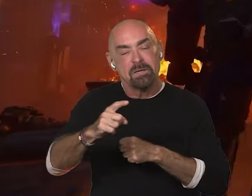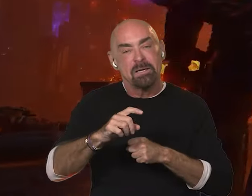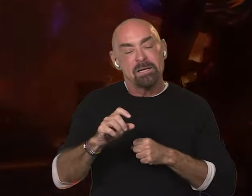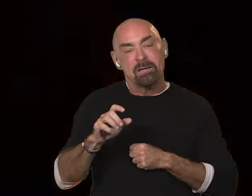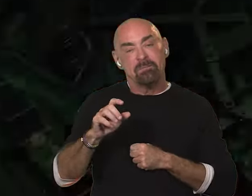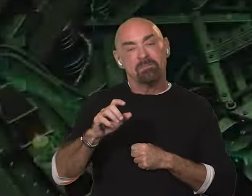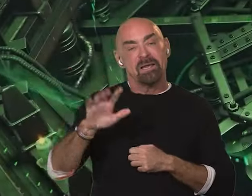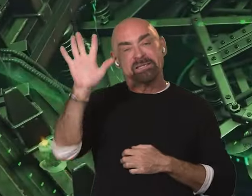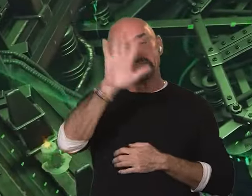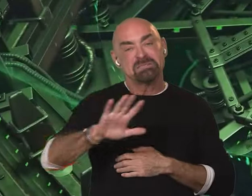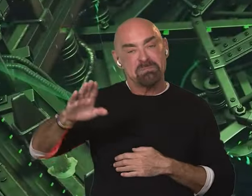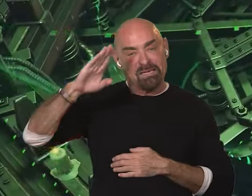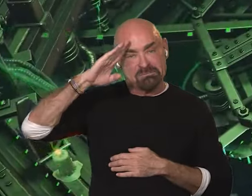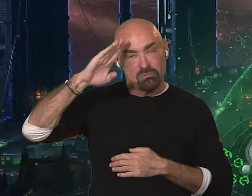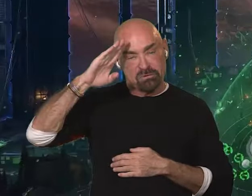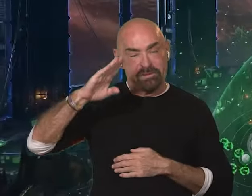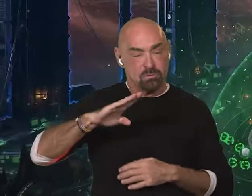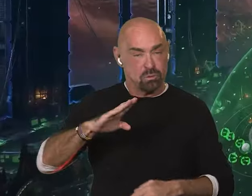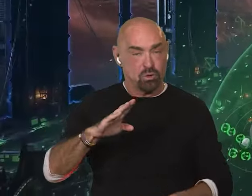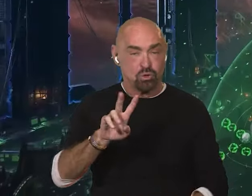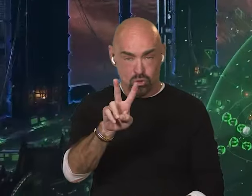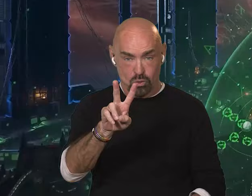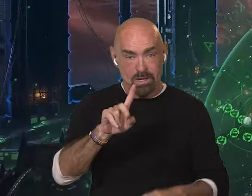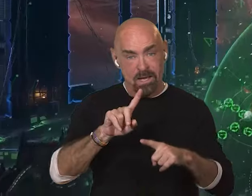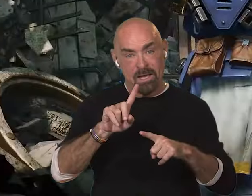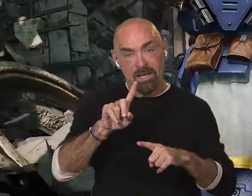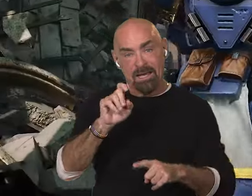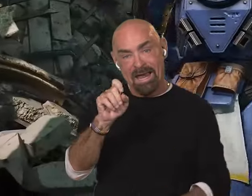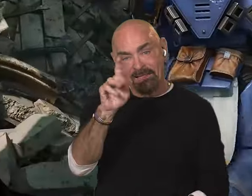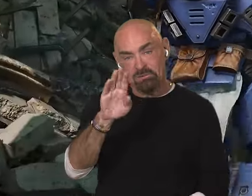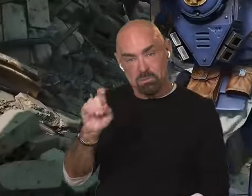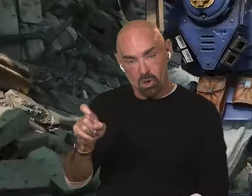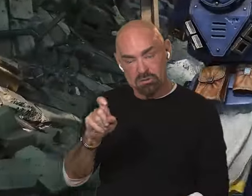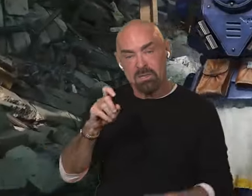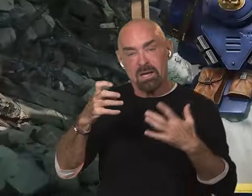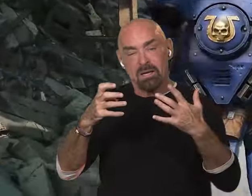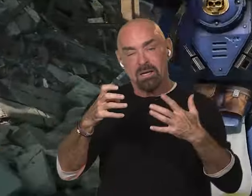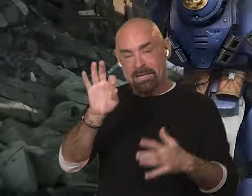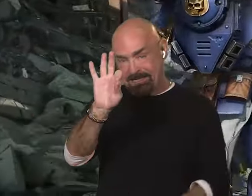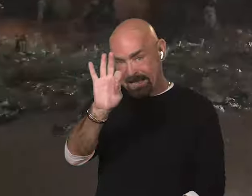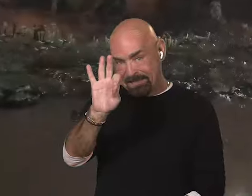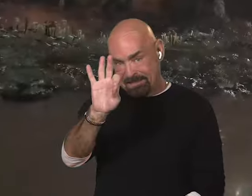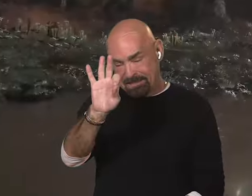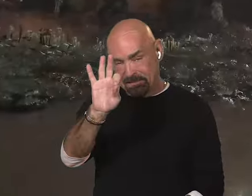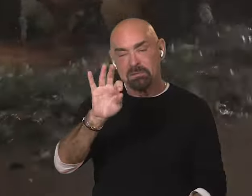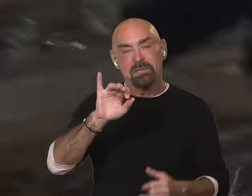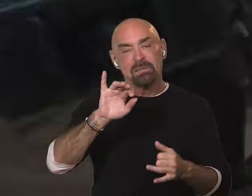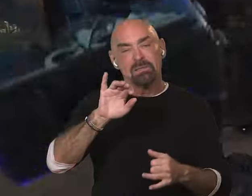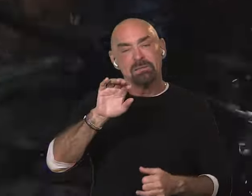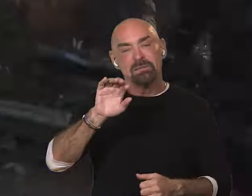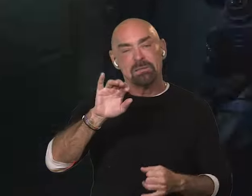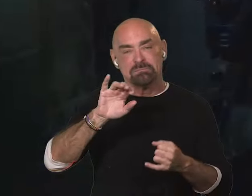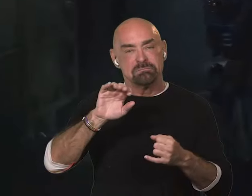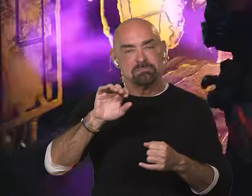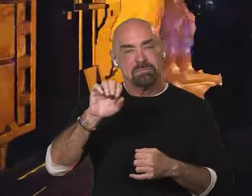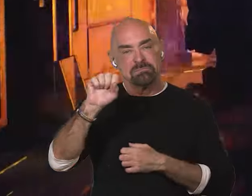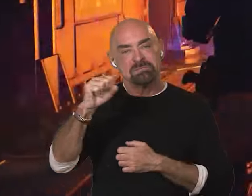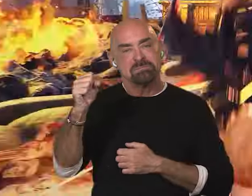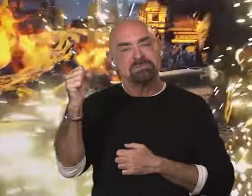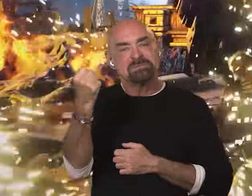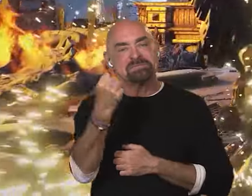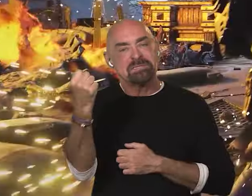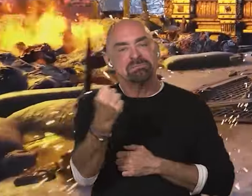this year. Space Marine 2 is coming to PlayStation, Xbox, and PC on the 9th of September, so there's still plenty of time to